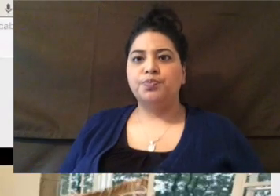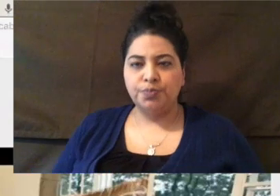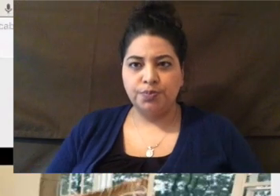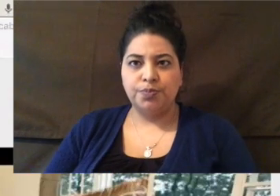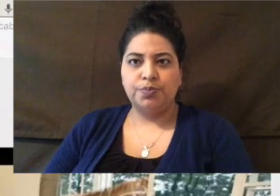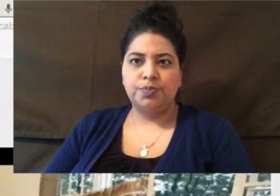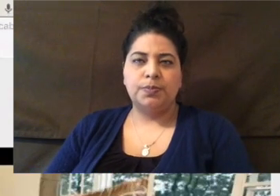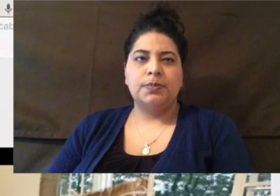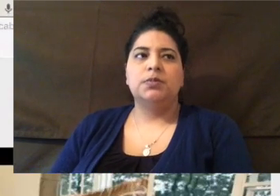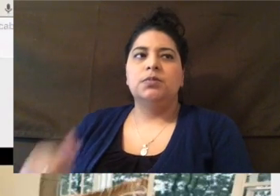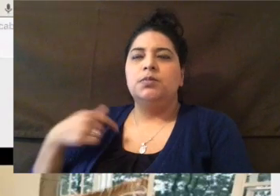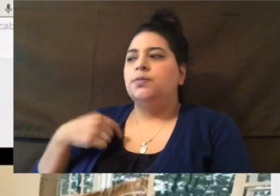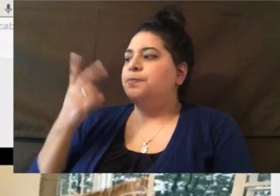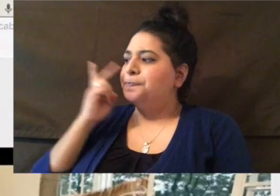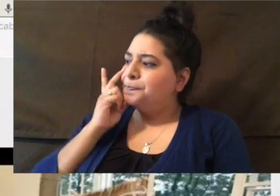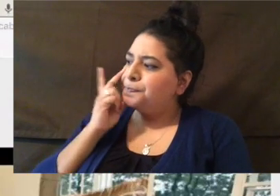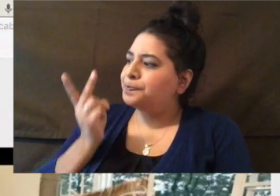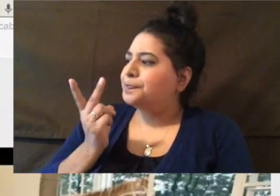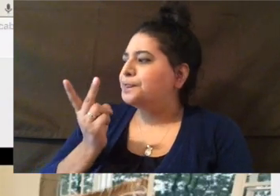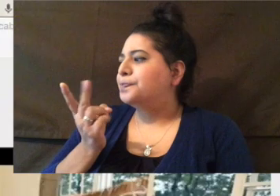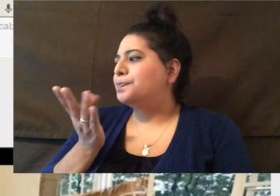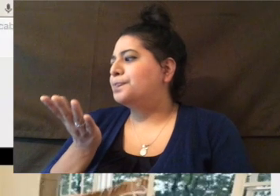I see